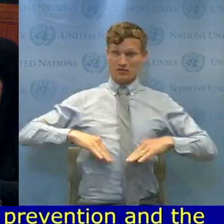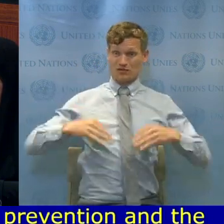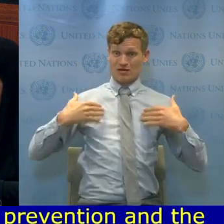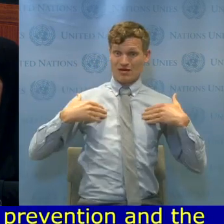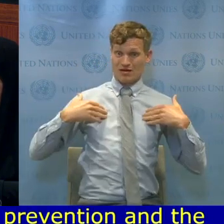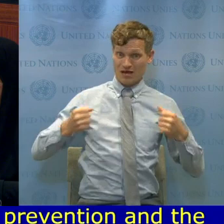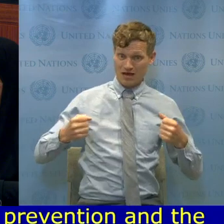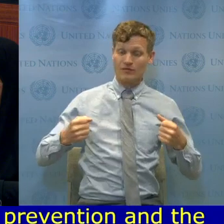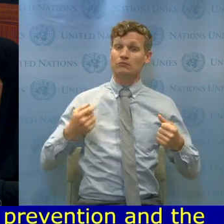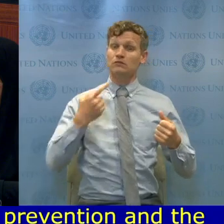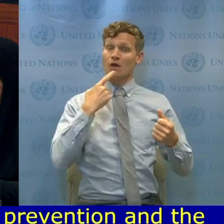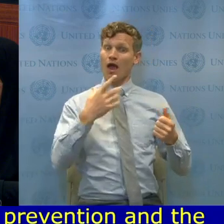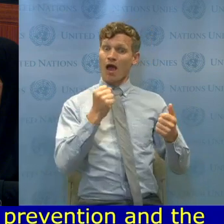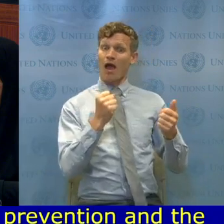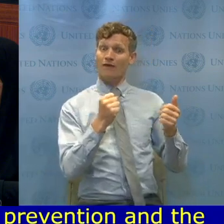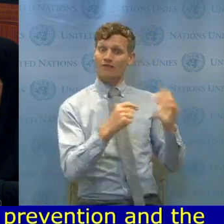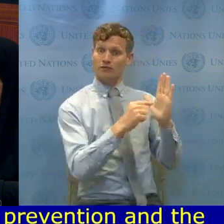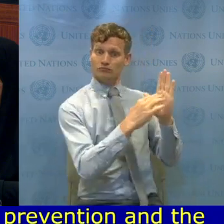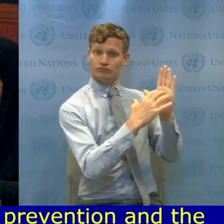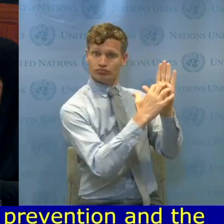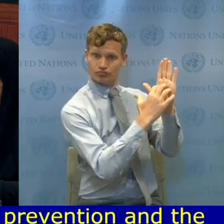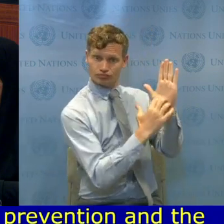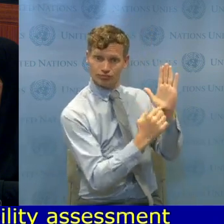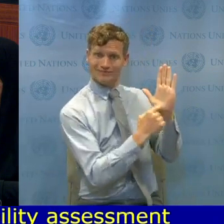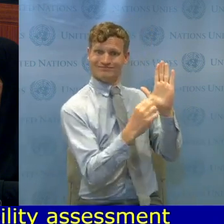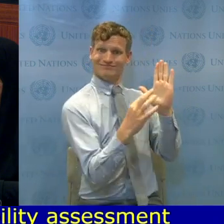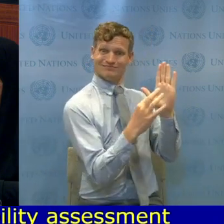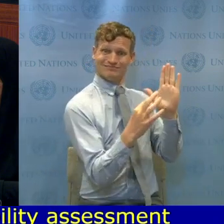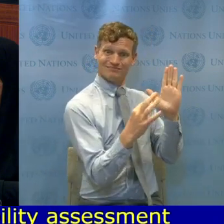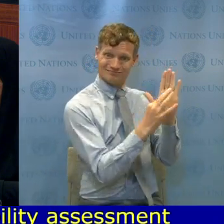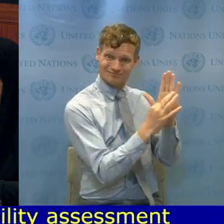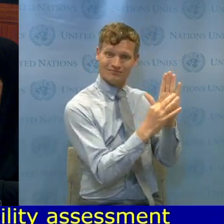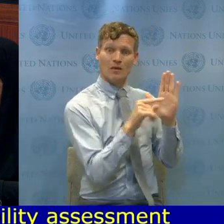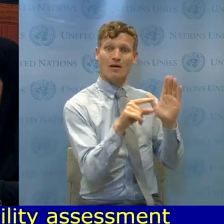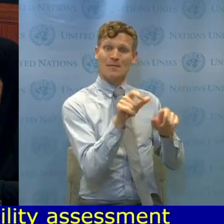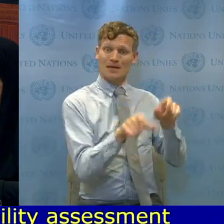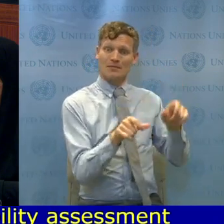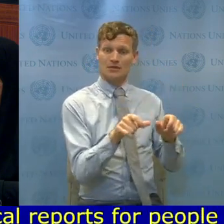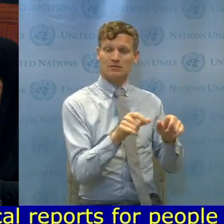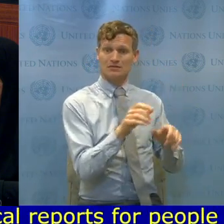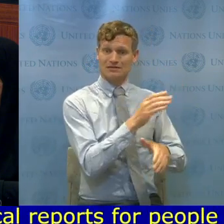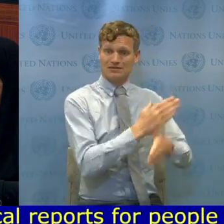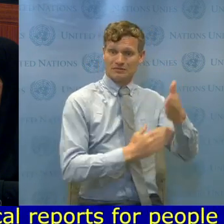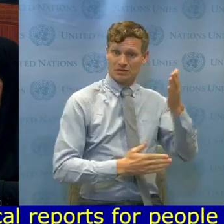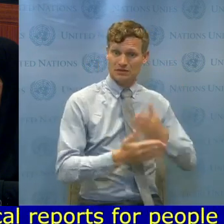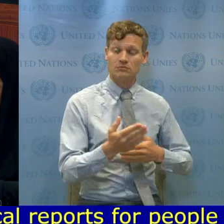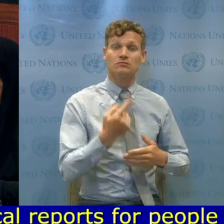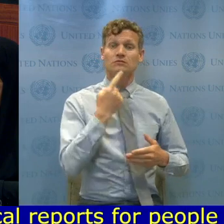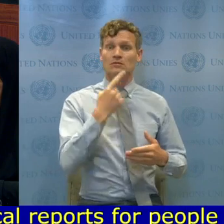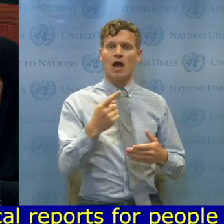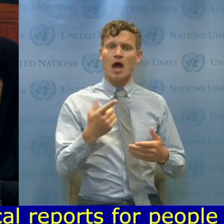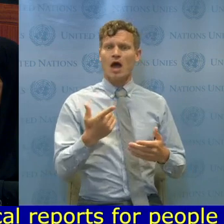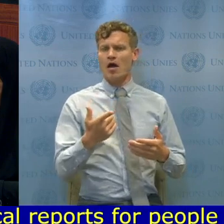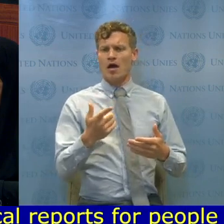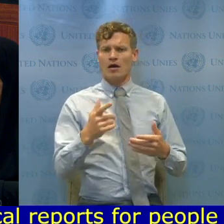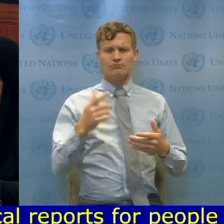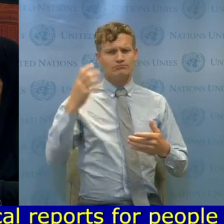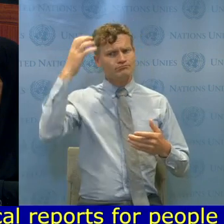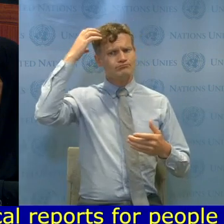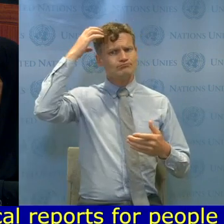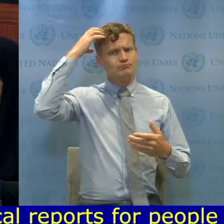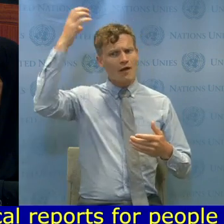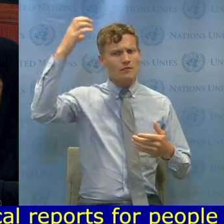disabilities. The Department of Health provides assessments to the mental status and work fitness levels for people with